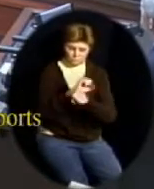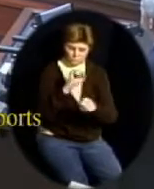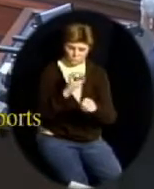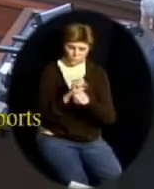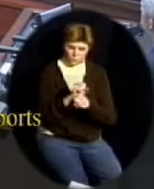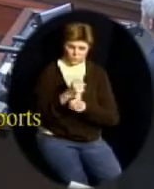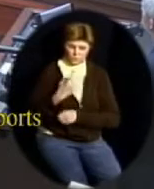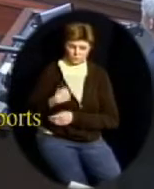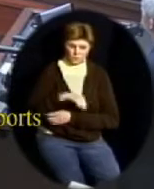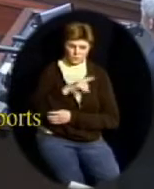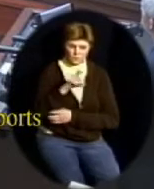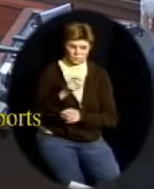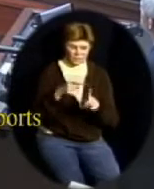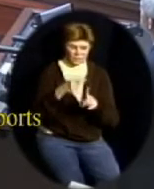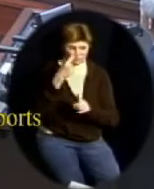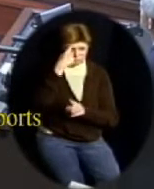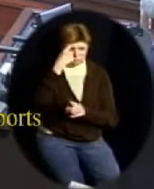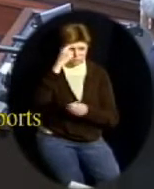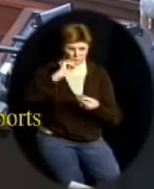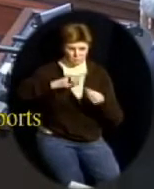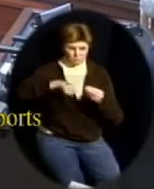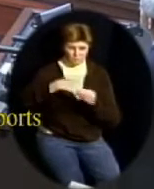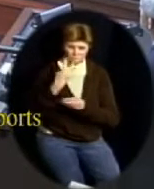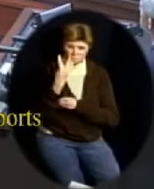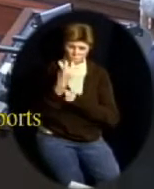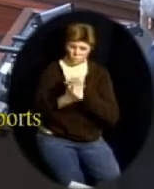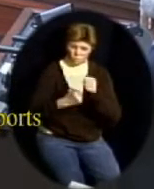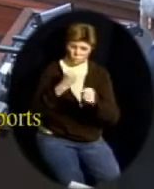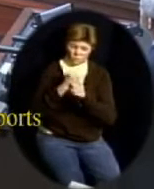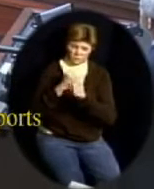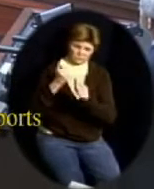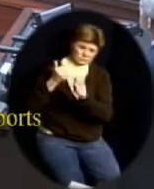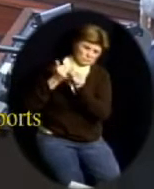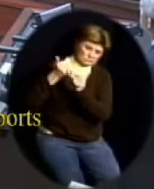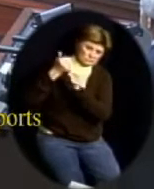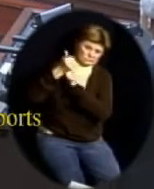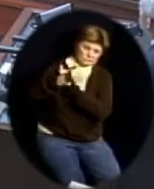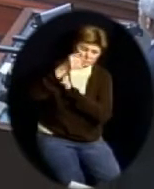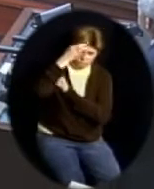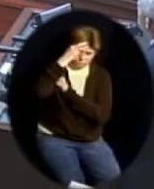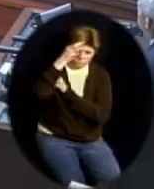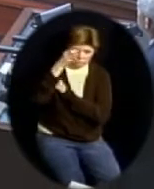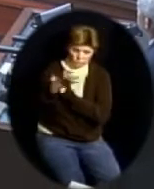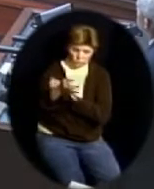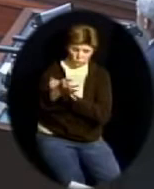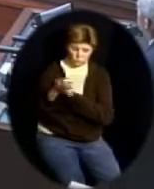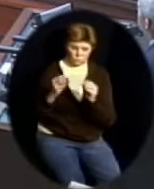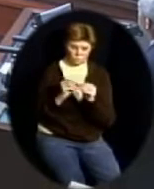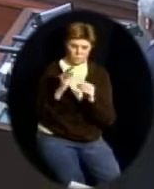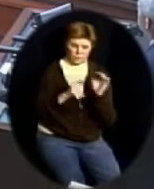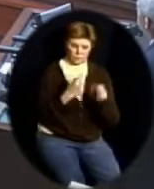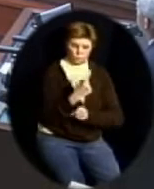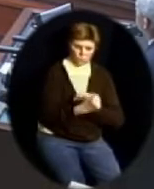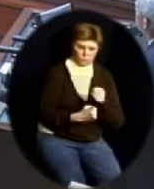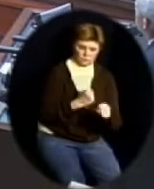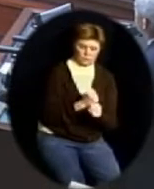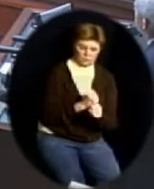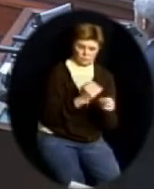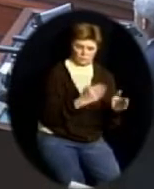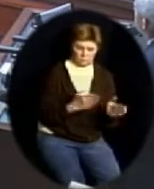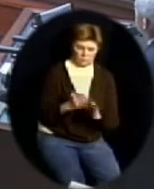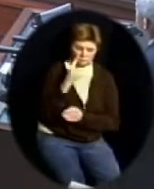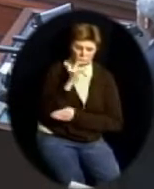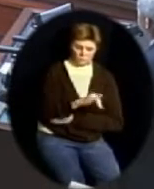out. I commend Gary. We've been trying to work for a longer than a one-year view here a little bit tonight. I think that's a good step for the board